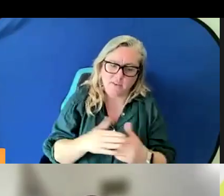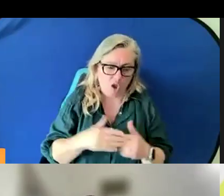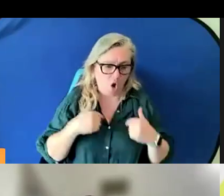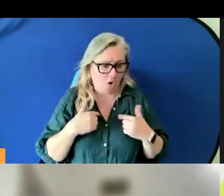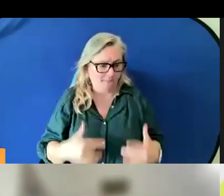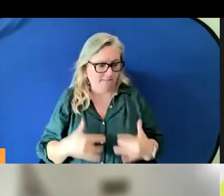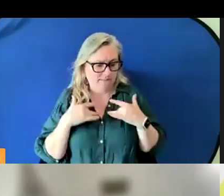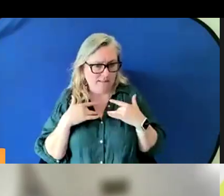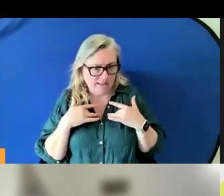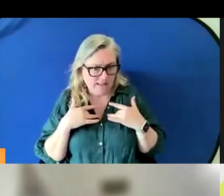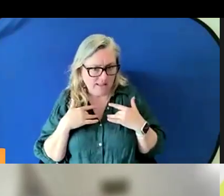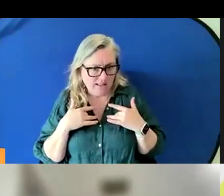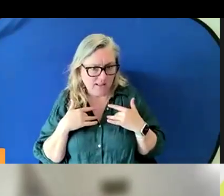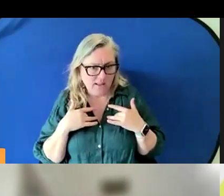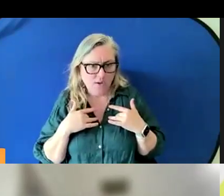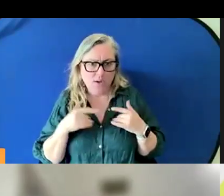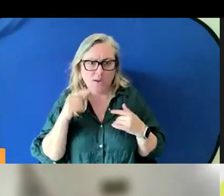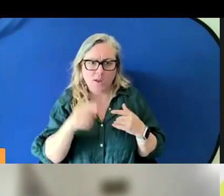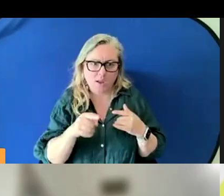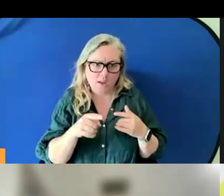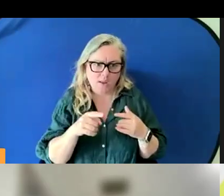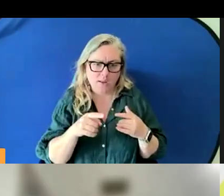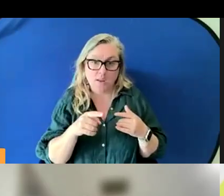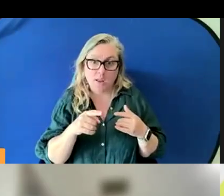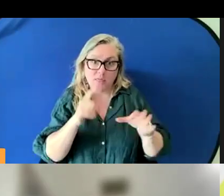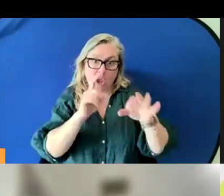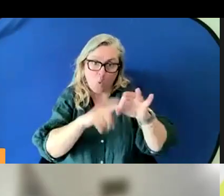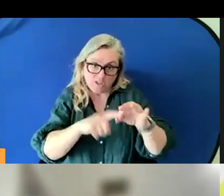the questions we got asked